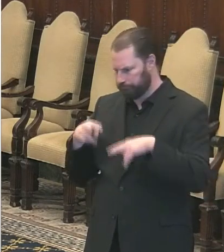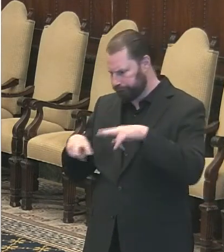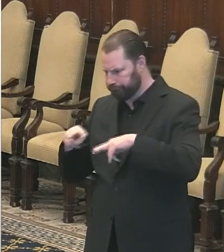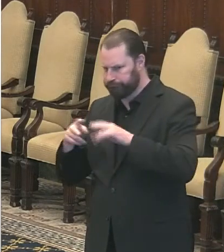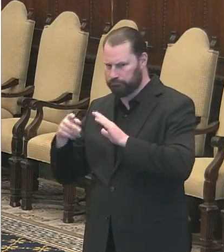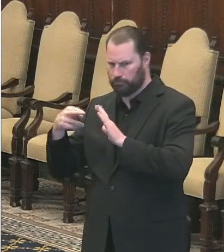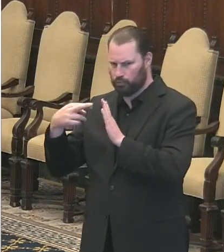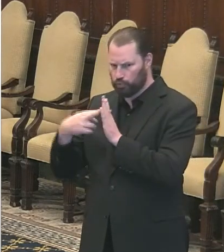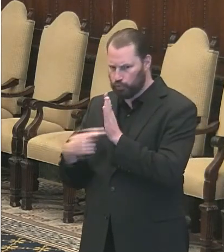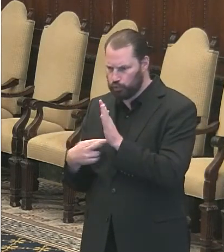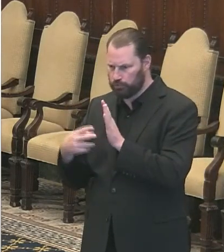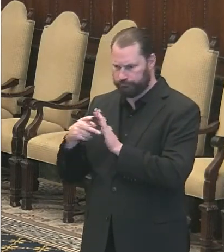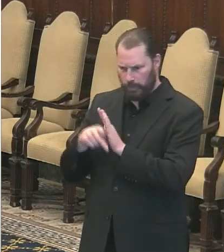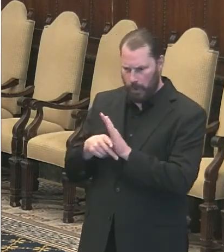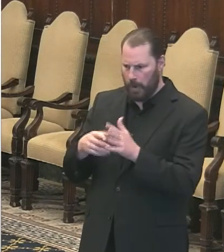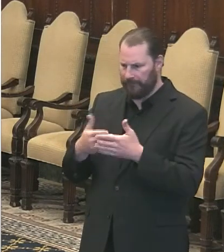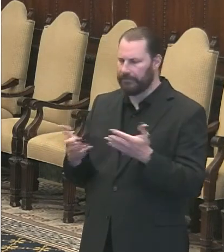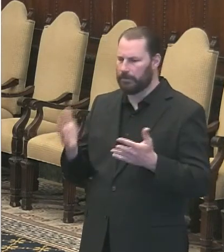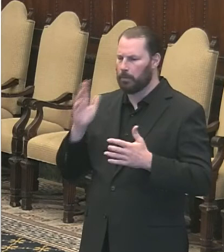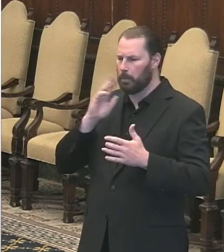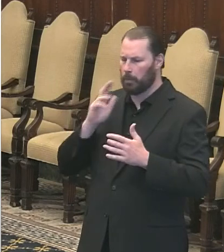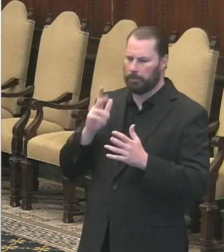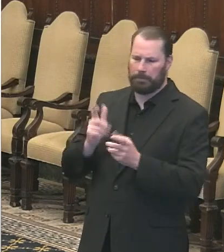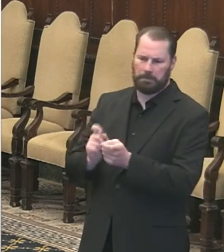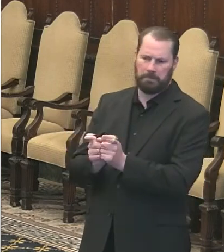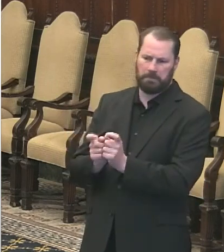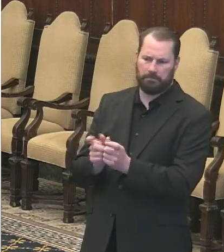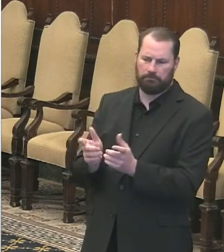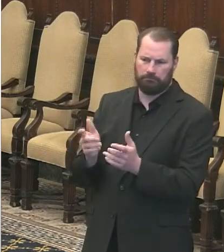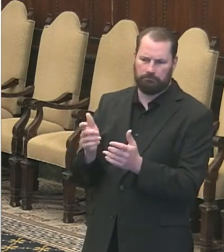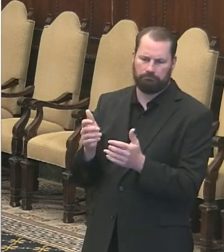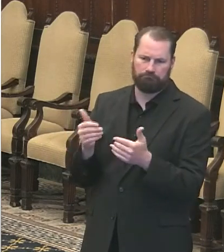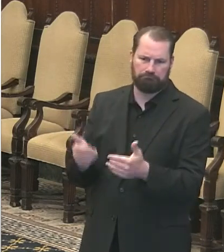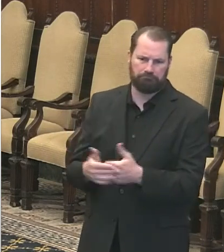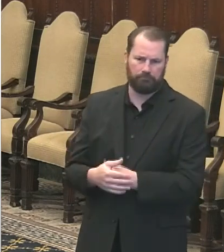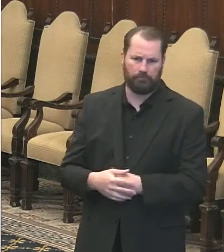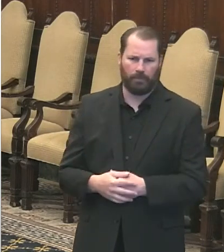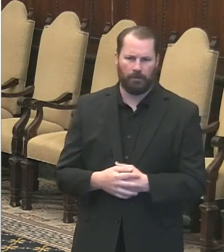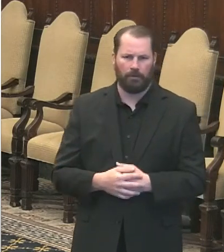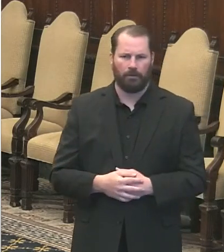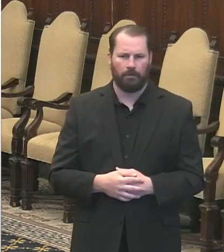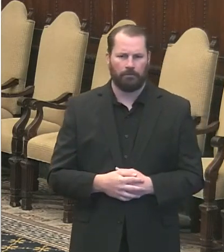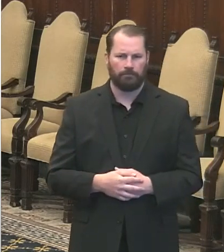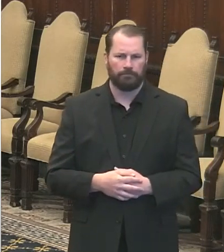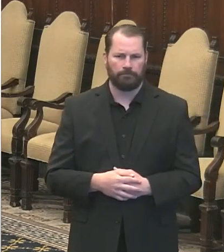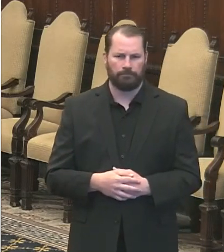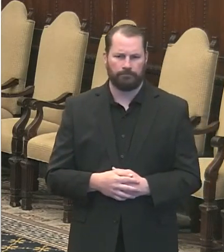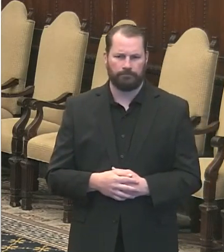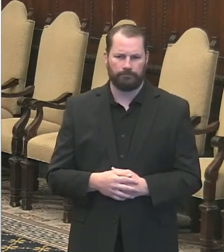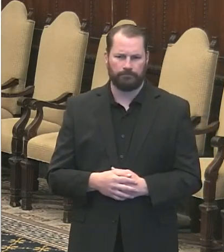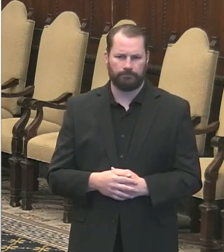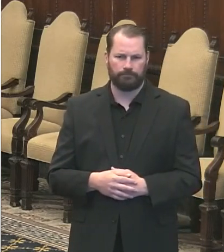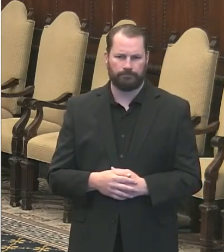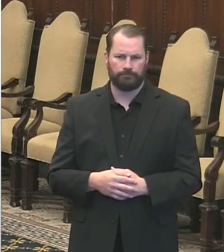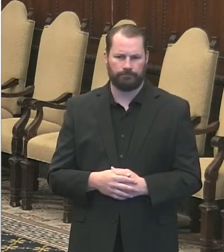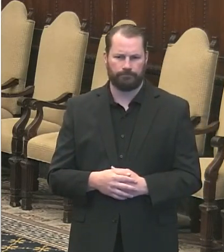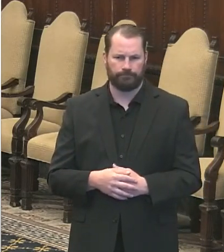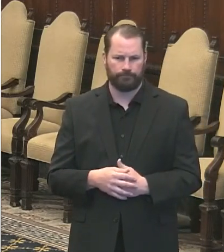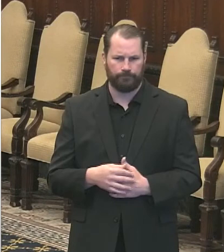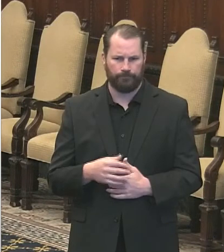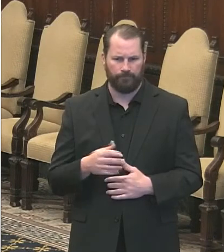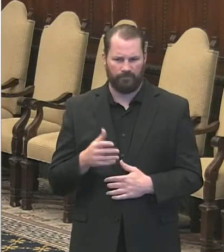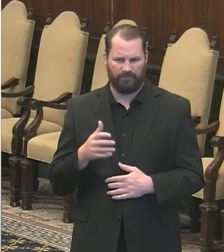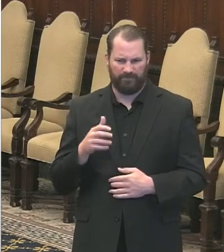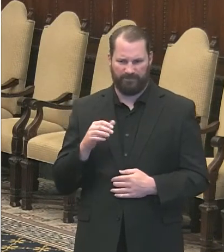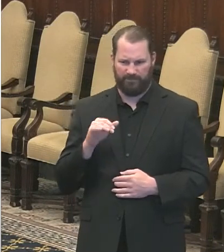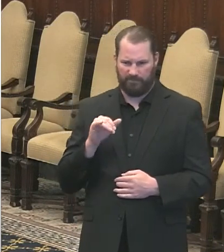case for, I guess, like recently released, like folks who've maybe been released within like the last 2 weeks or so? Yes. Okay. All right. And then for the recently